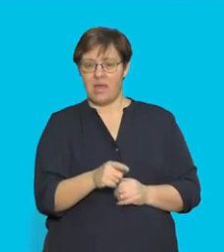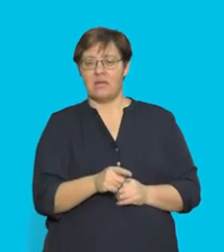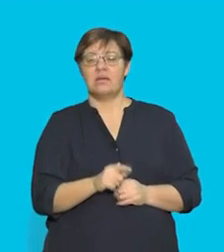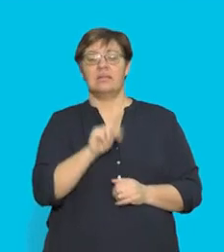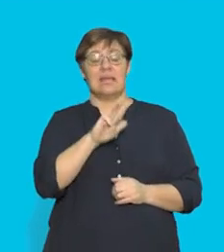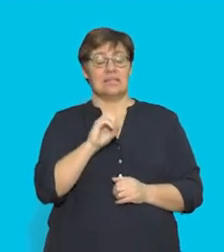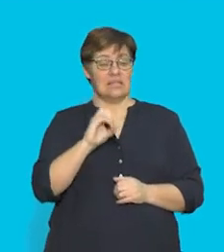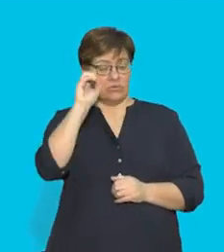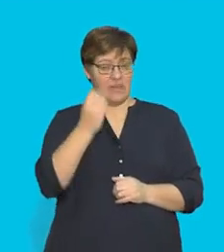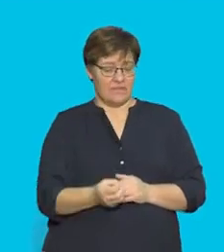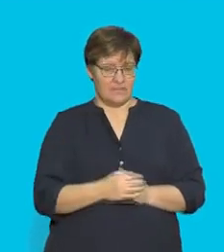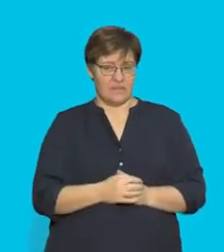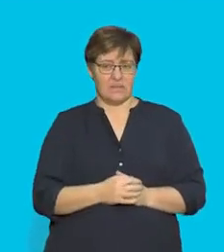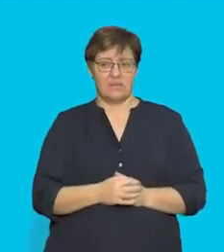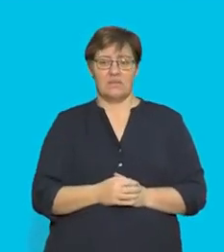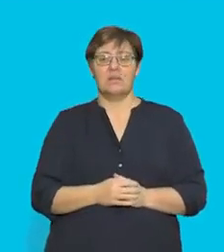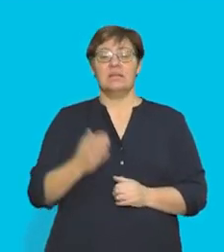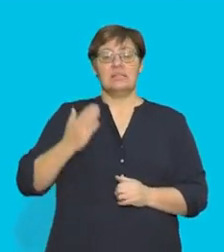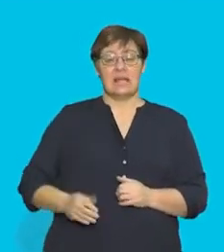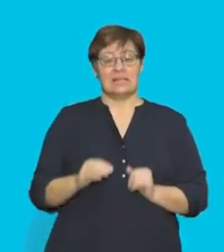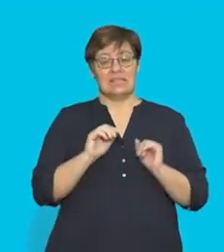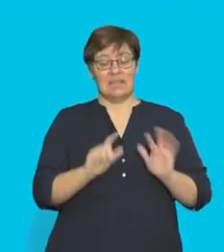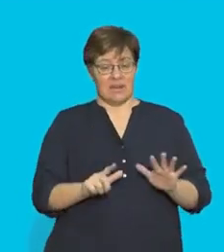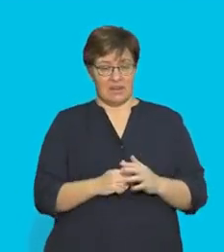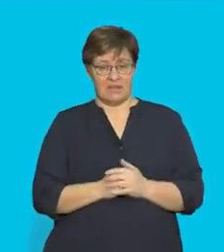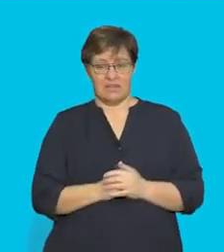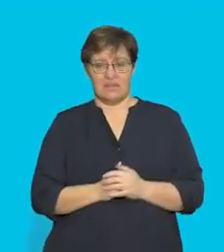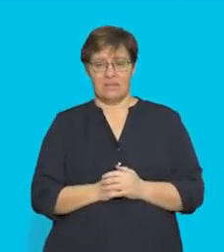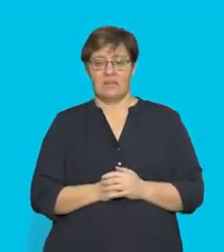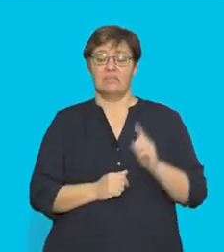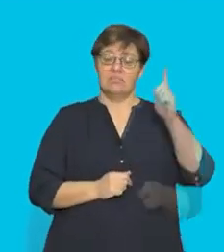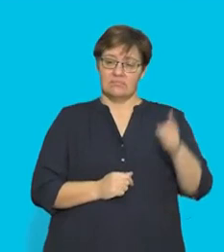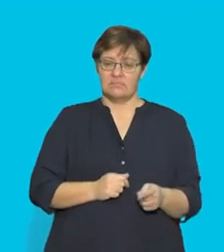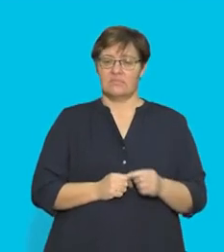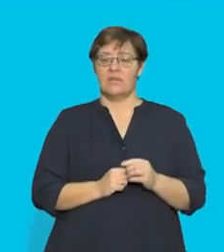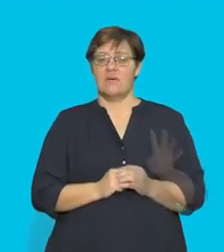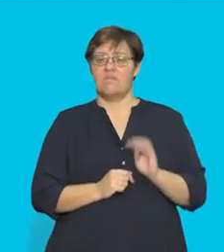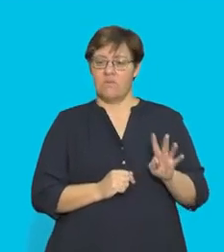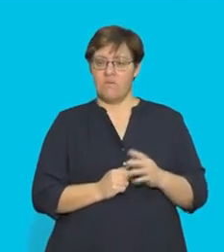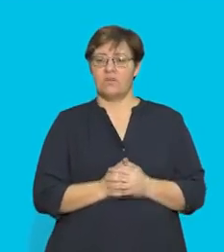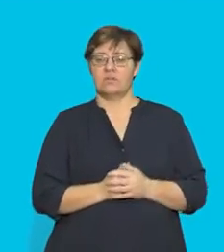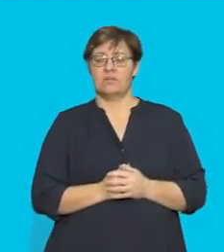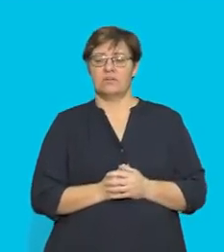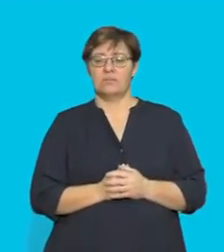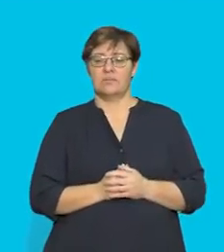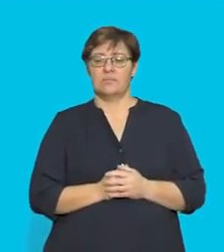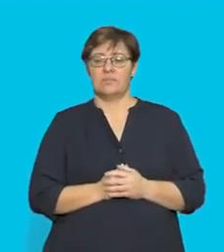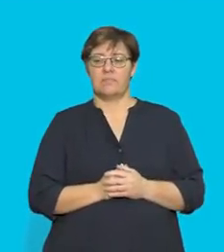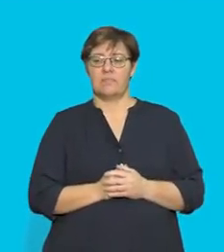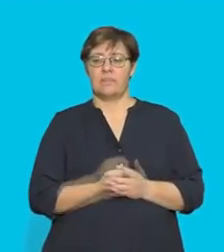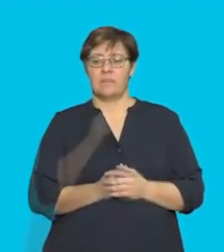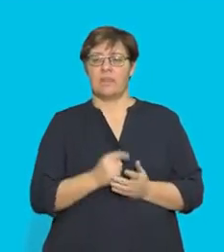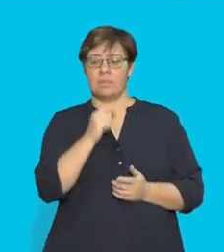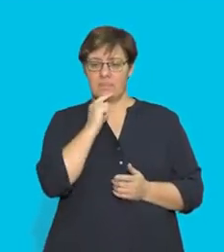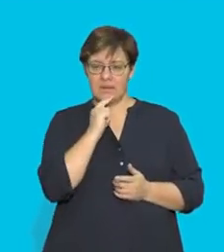right angle triangle, and we've got this side is 7, and this side here is the same as this, so they both are 4 centimeters,